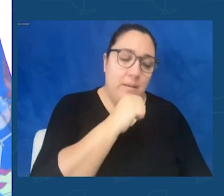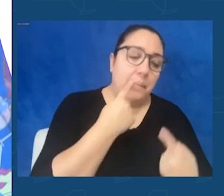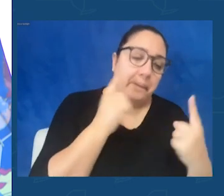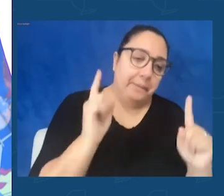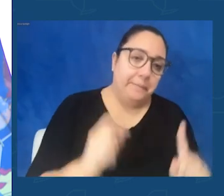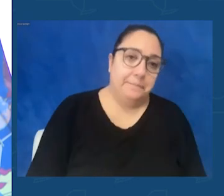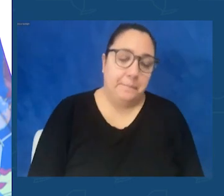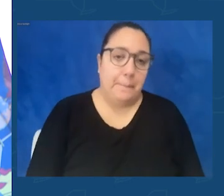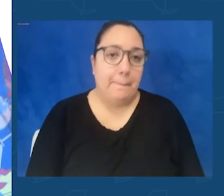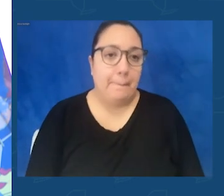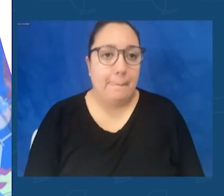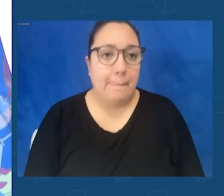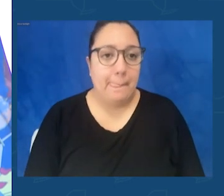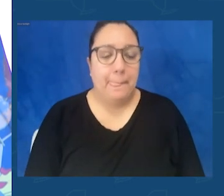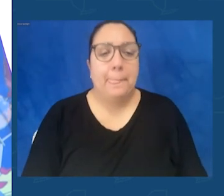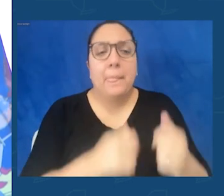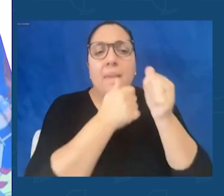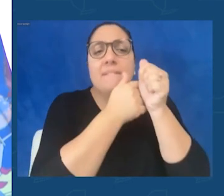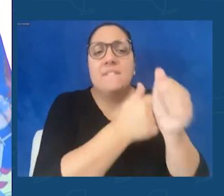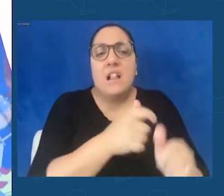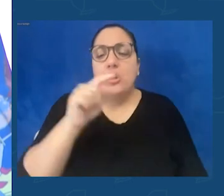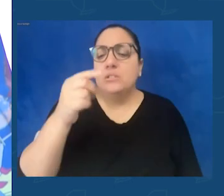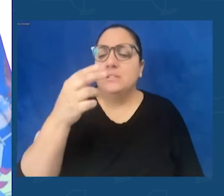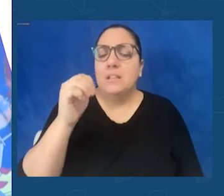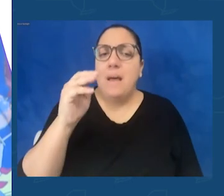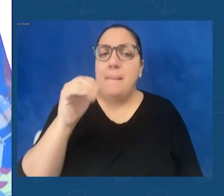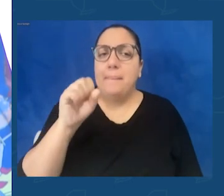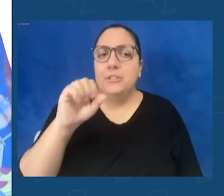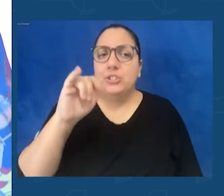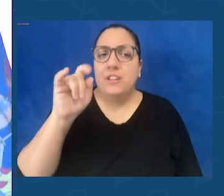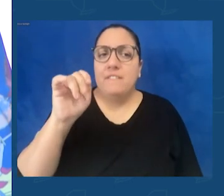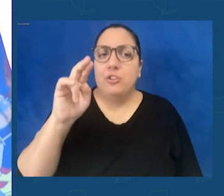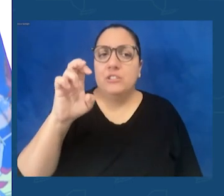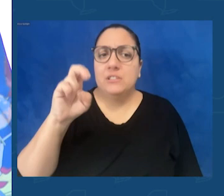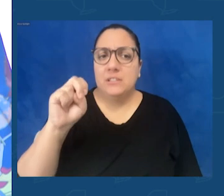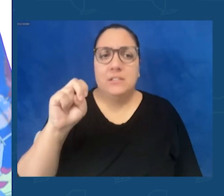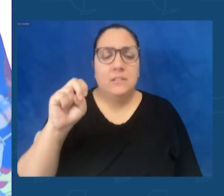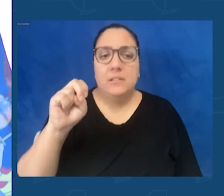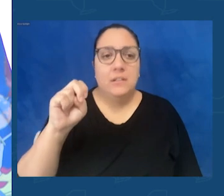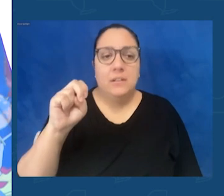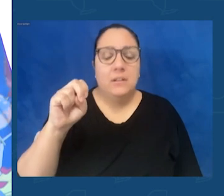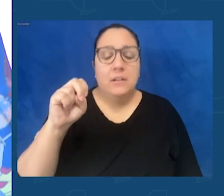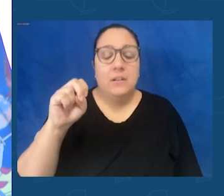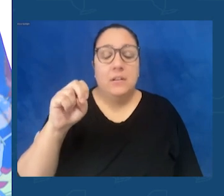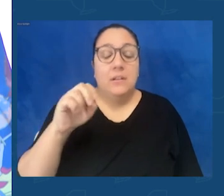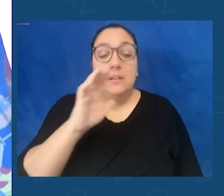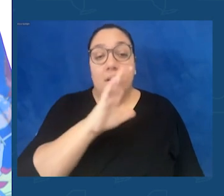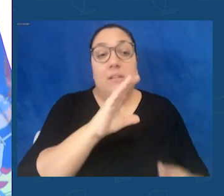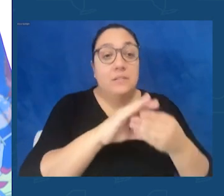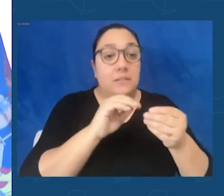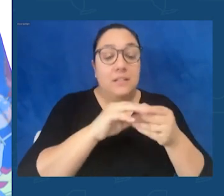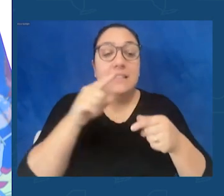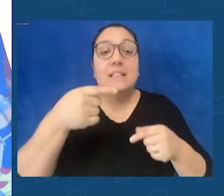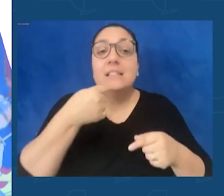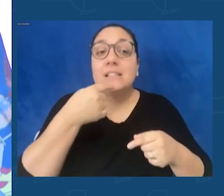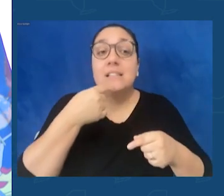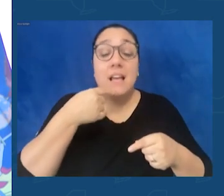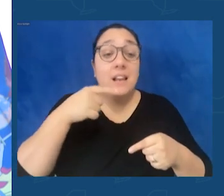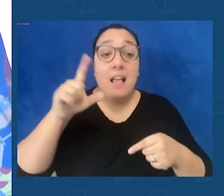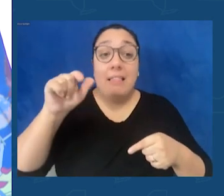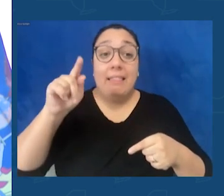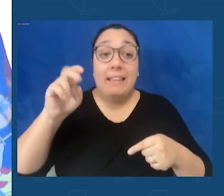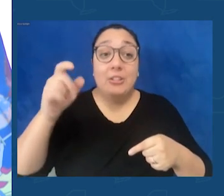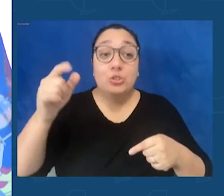In the words of Thomas Jefferson, Lake George is, without comparison, the most beautiful water I've ever seen. And it